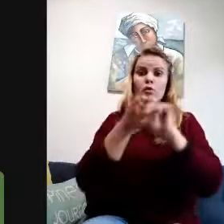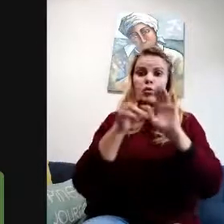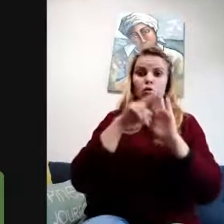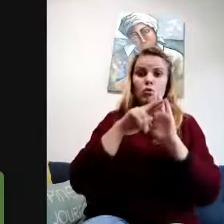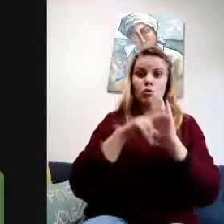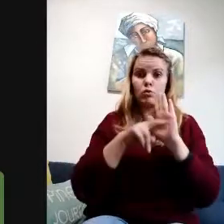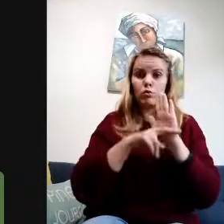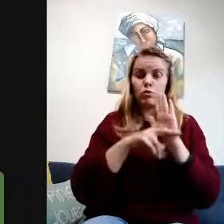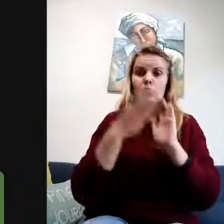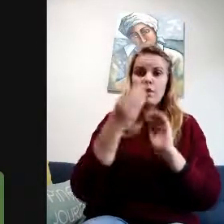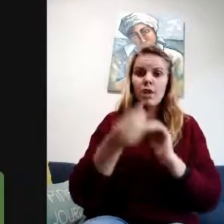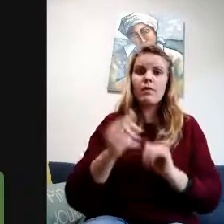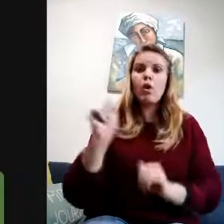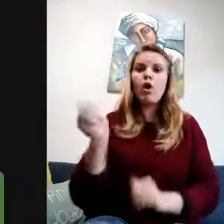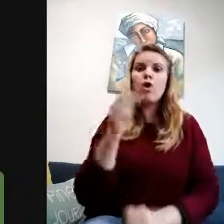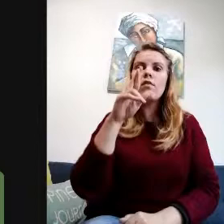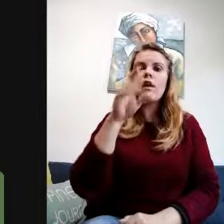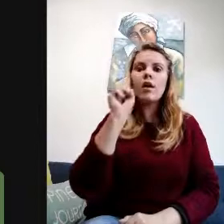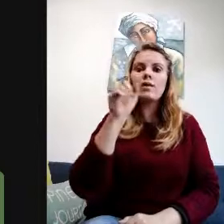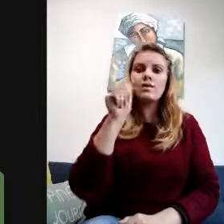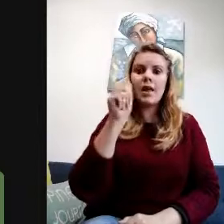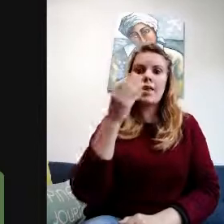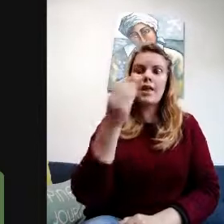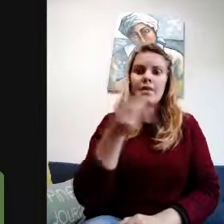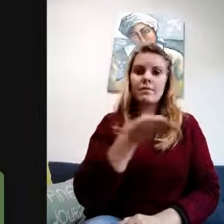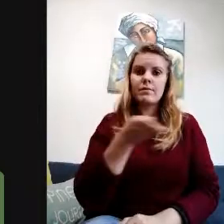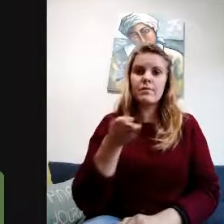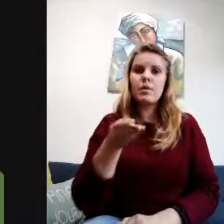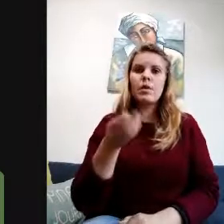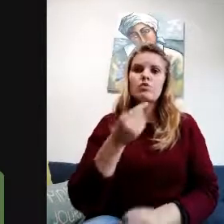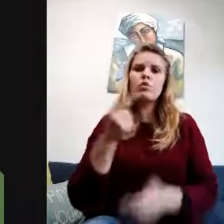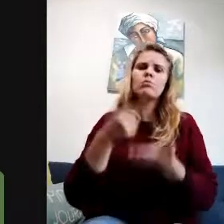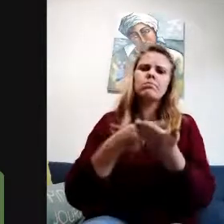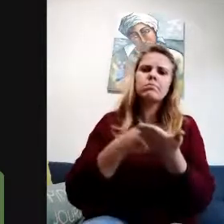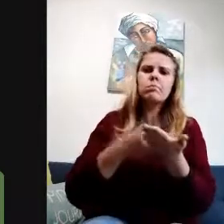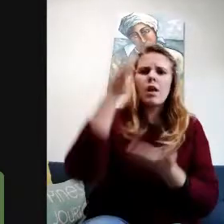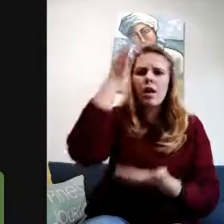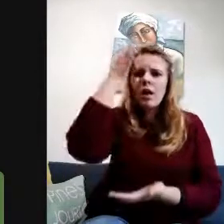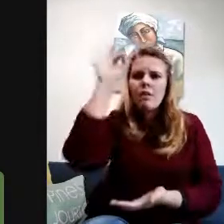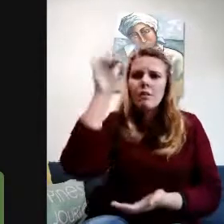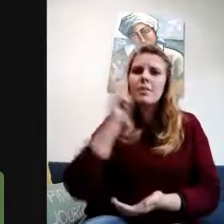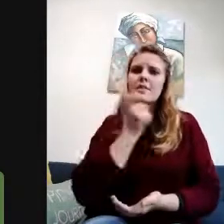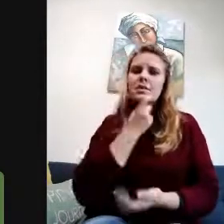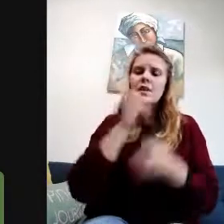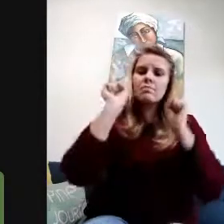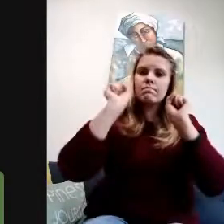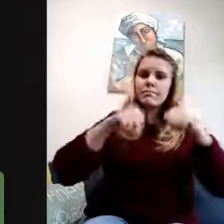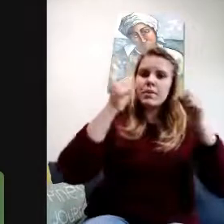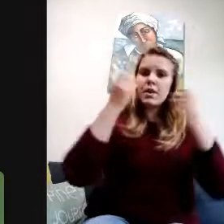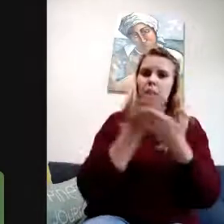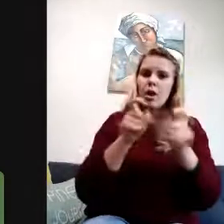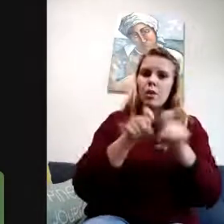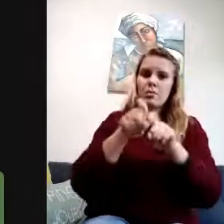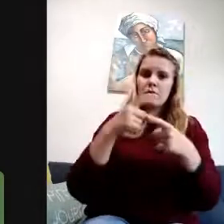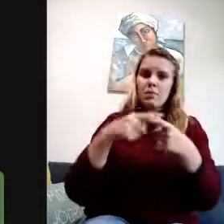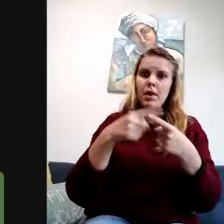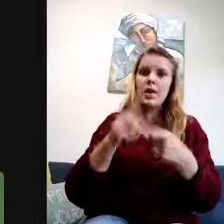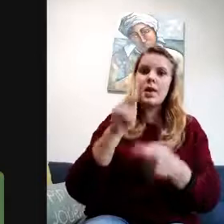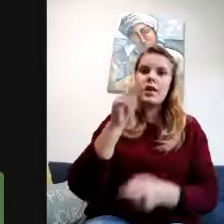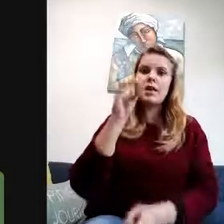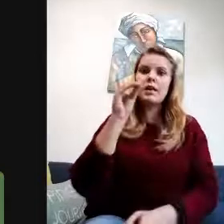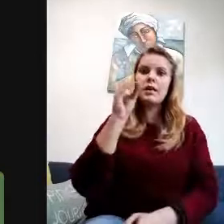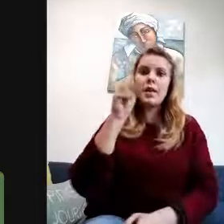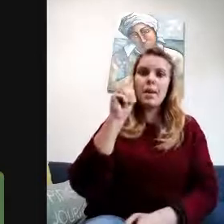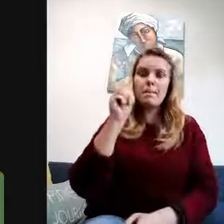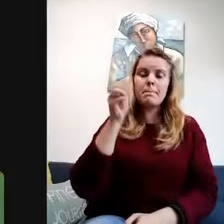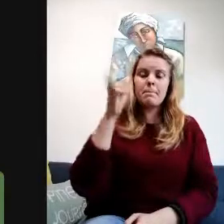place by Golf RSA and negotiated with the government to allow us to have these tournaments will be in place at KDM. In other words, we